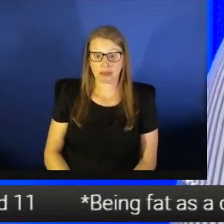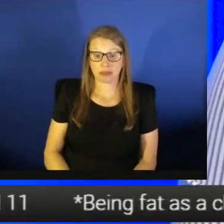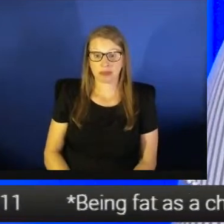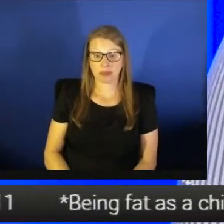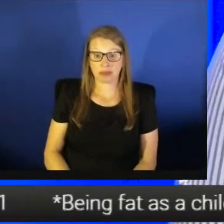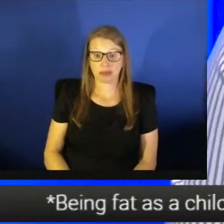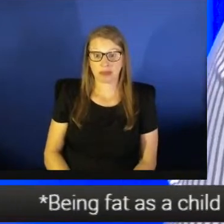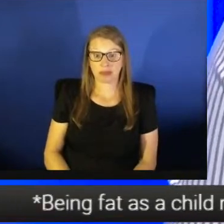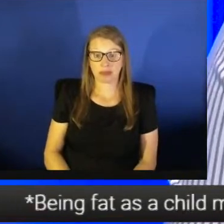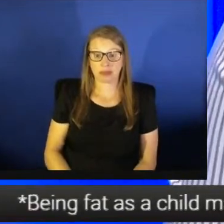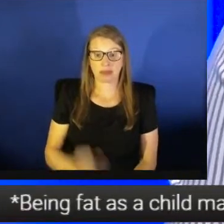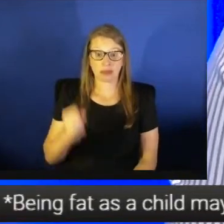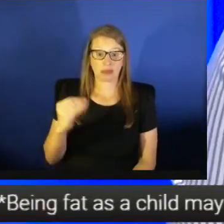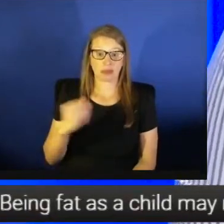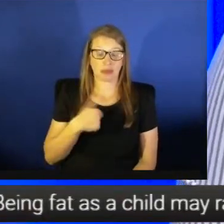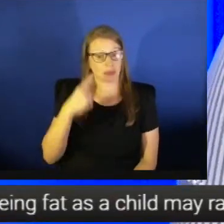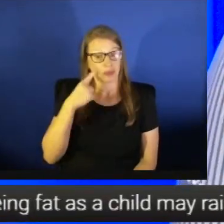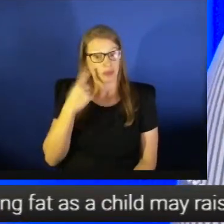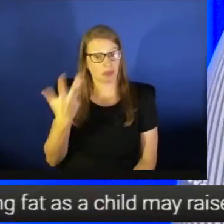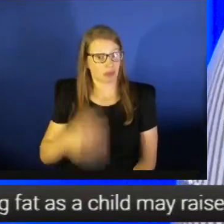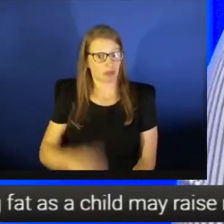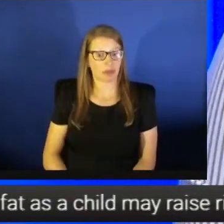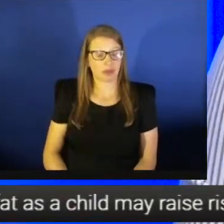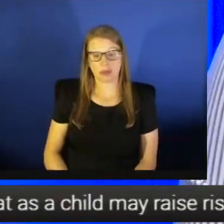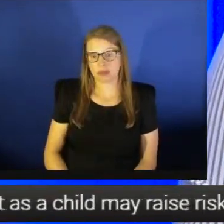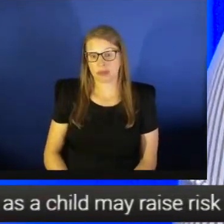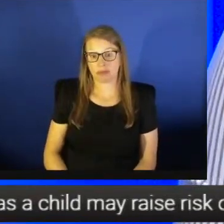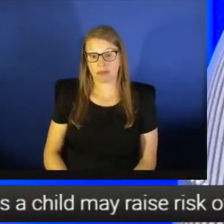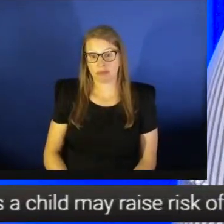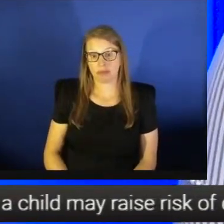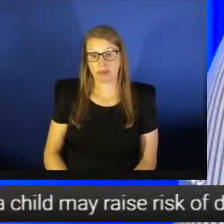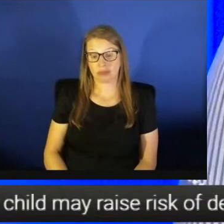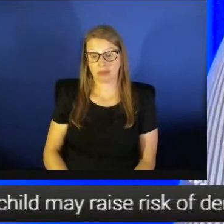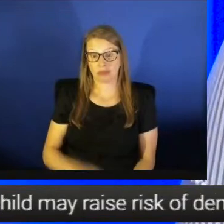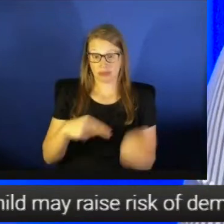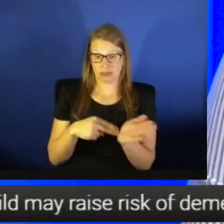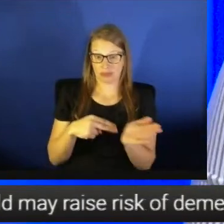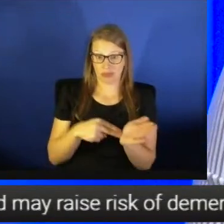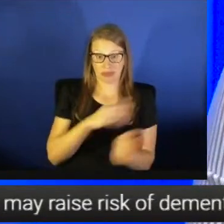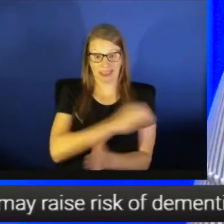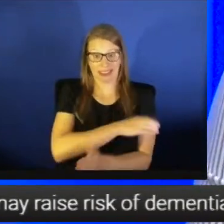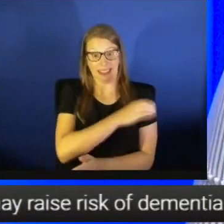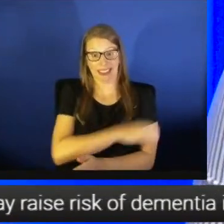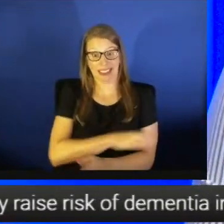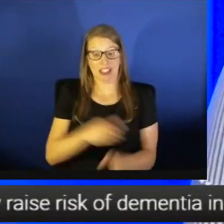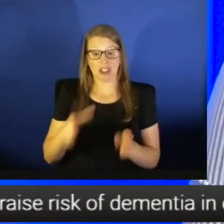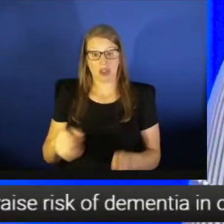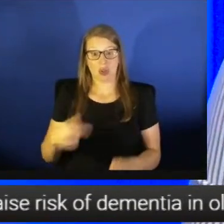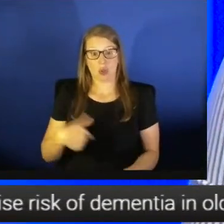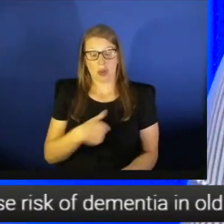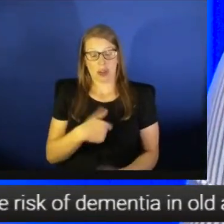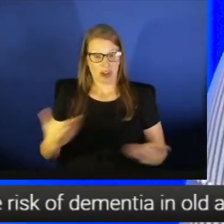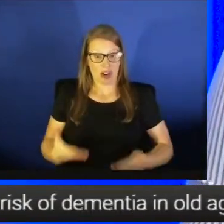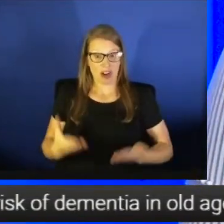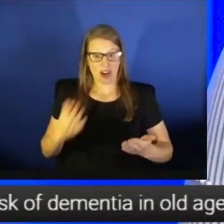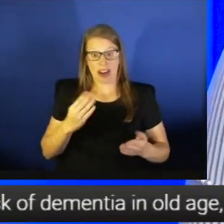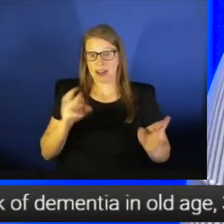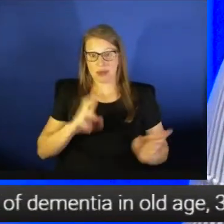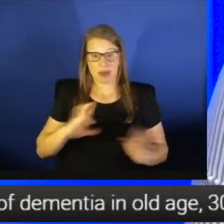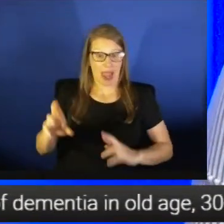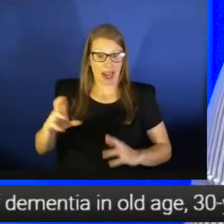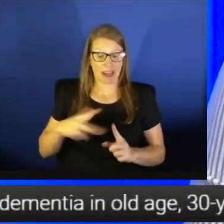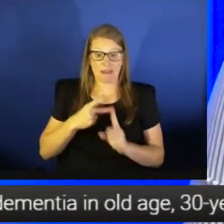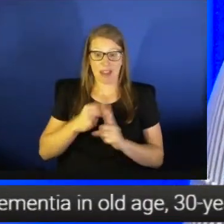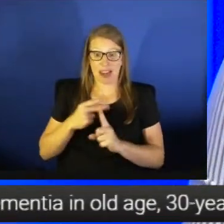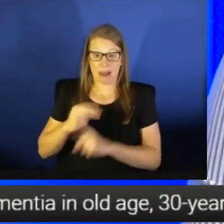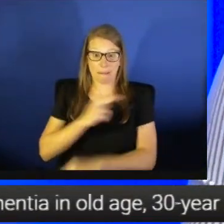I think that, the nurses and clinicians, we're here and we're ready to vaccinate patients once